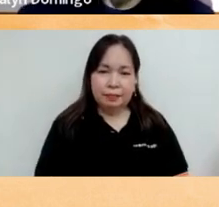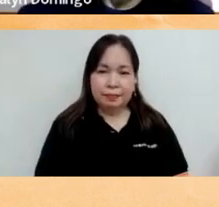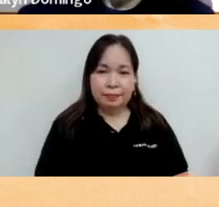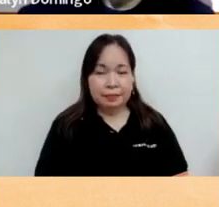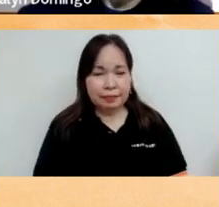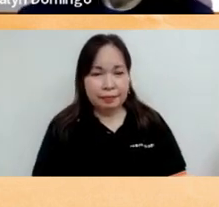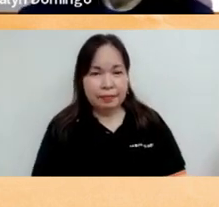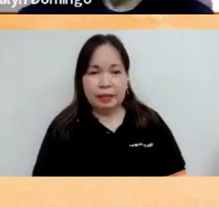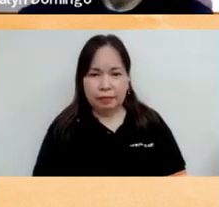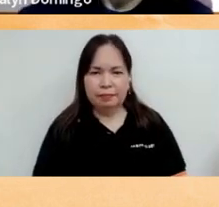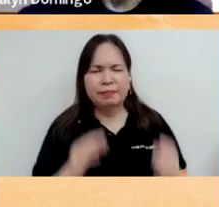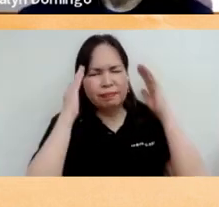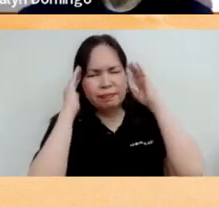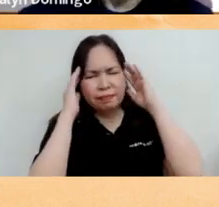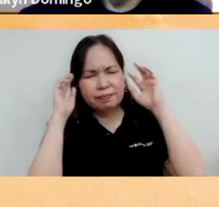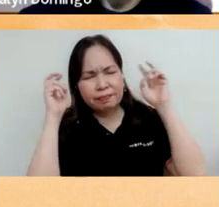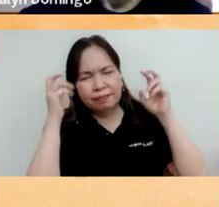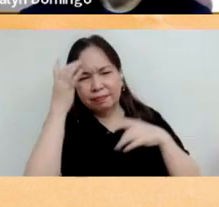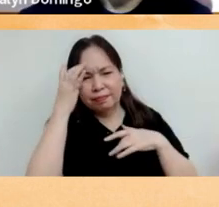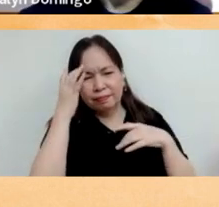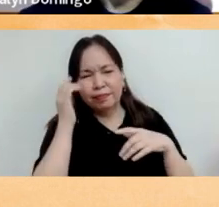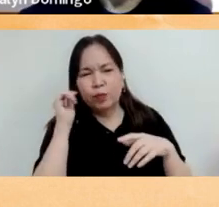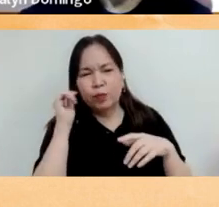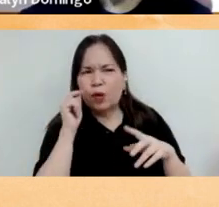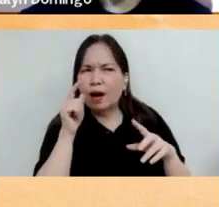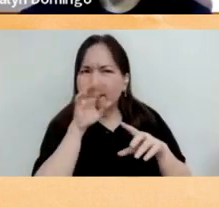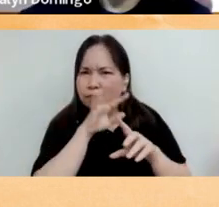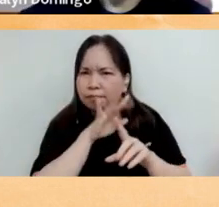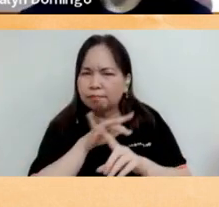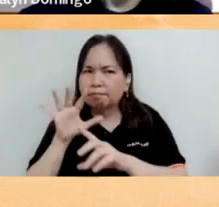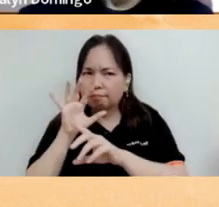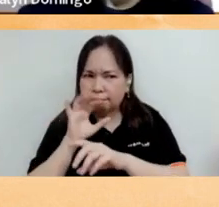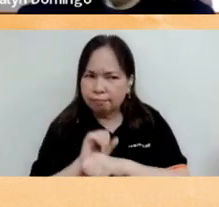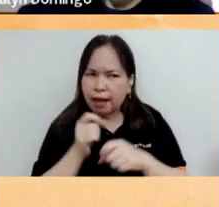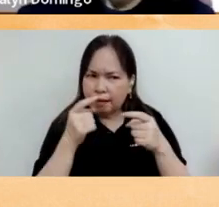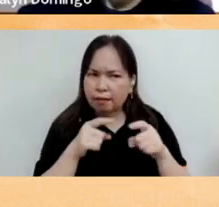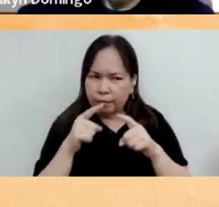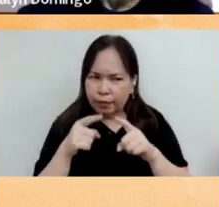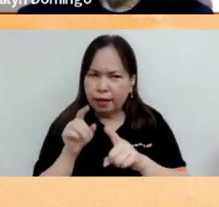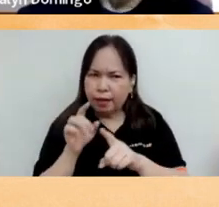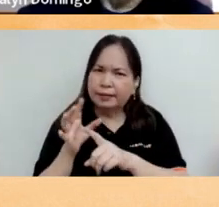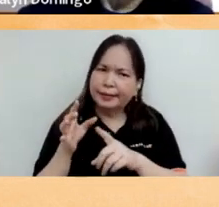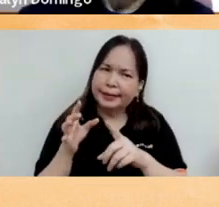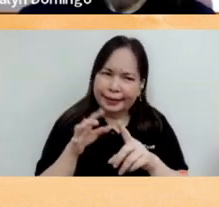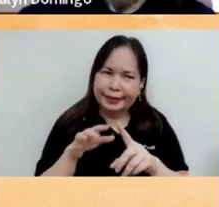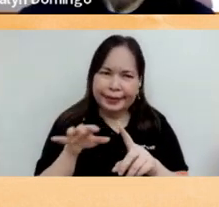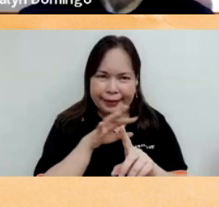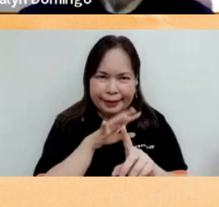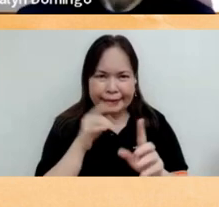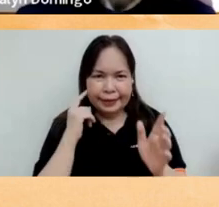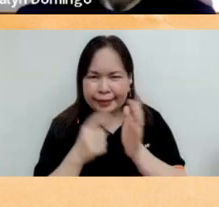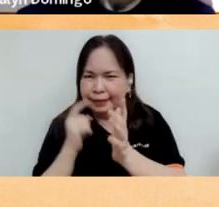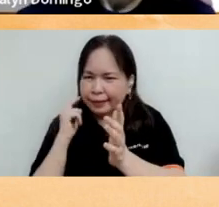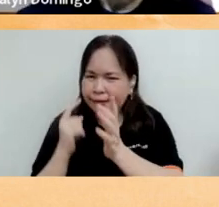Anxiety disorders are the most common mental illness affecting the youth globally. And as mentioned in the previous